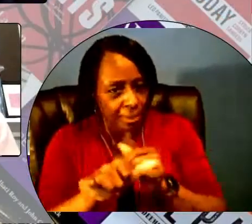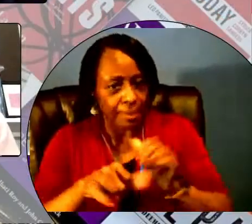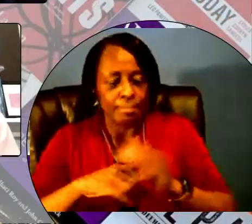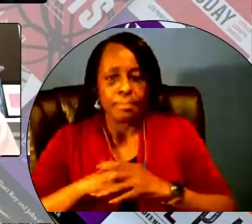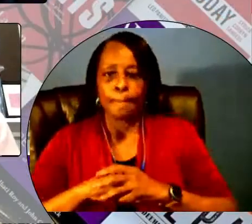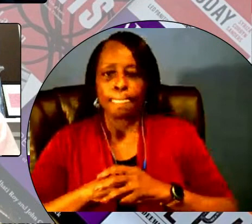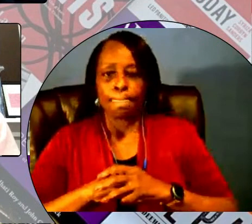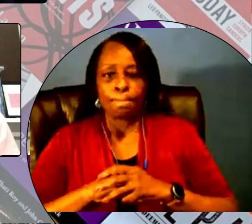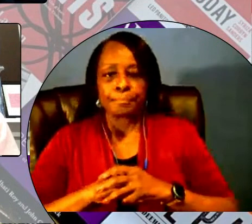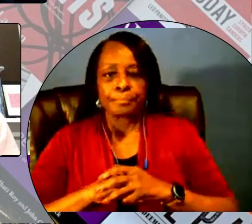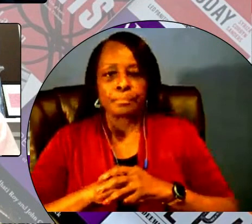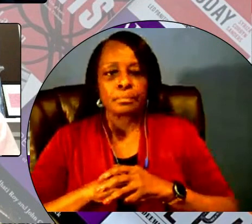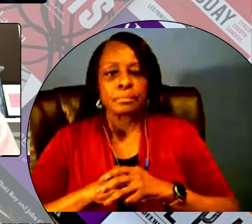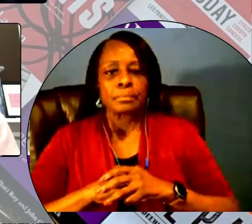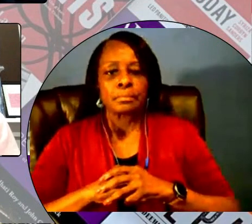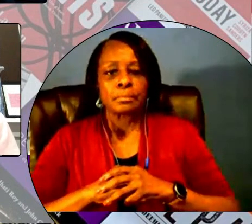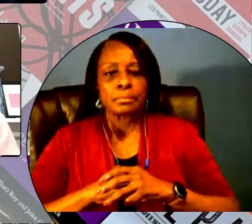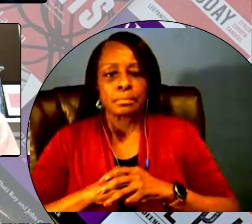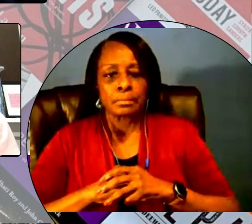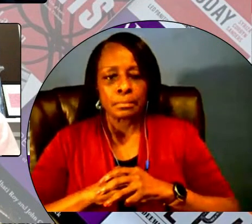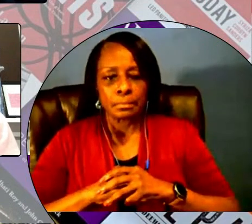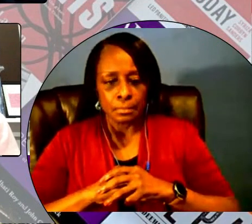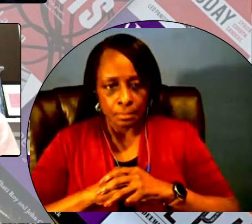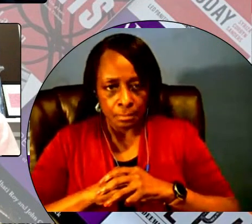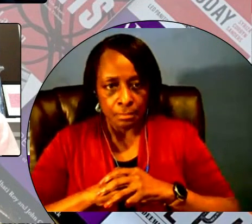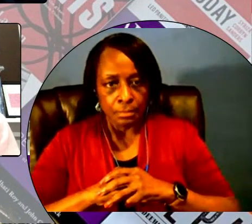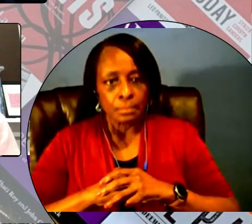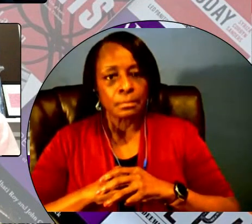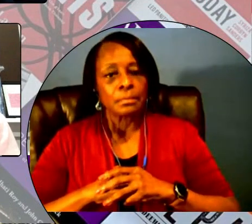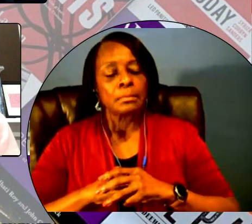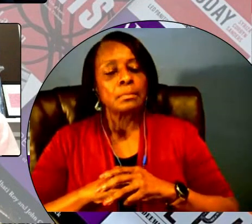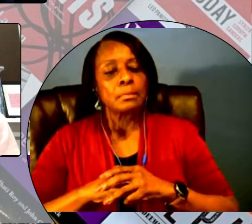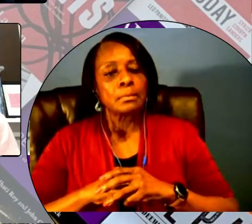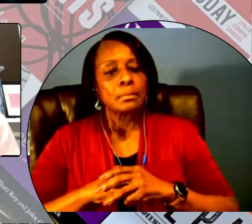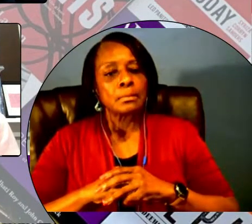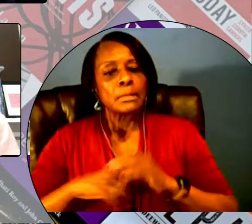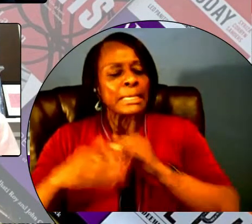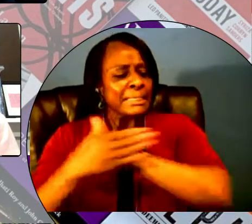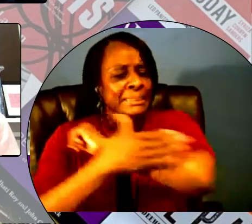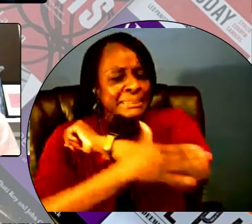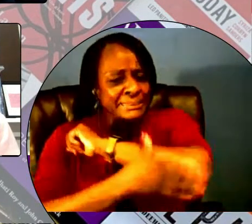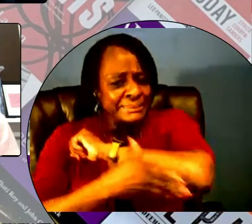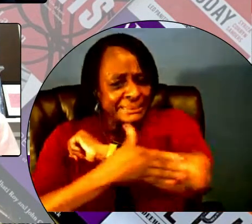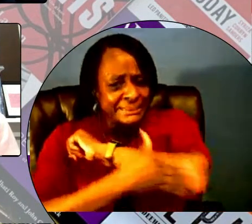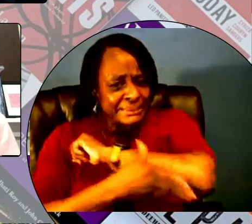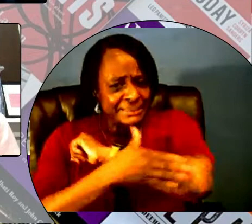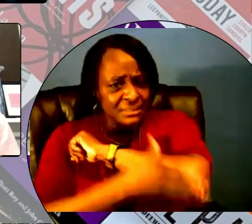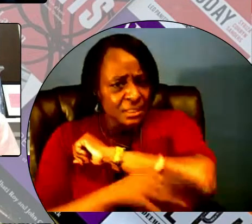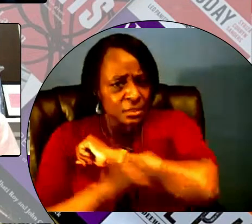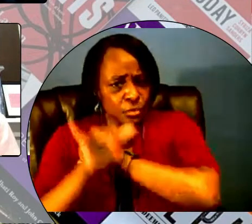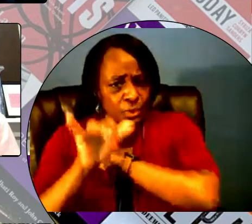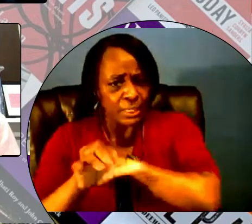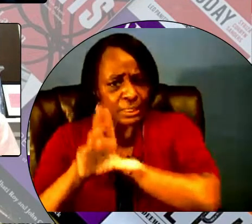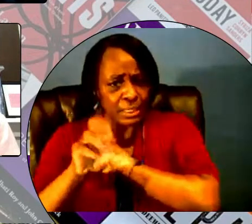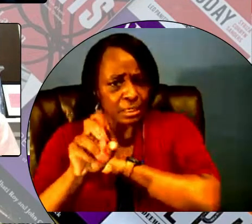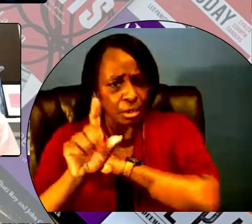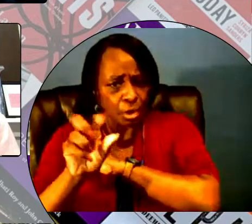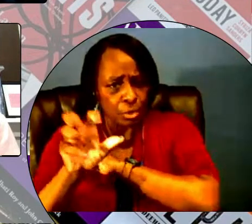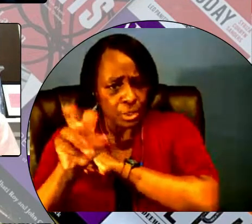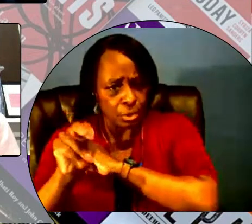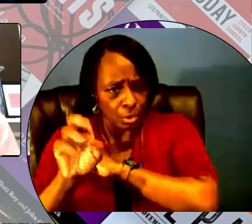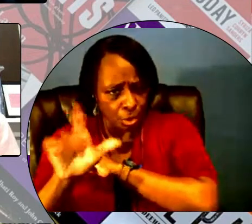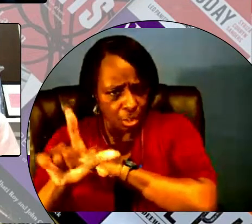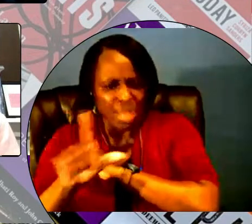This country, in its conception, even in its colonial manifestation, have always